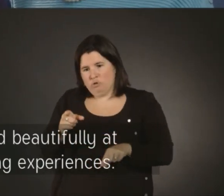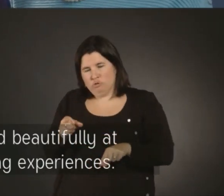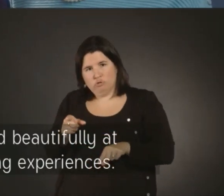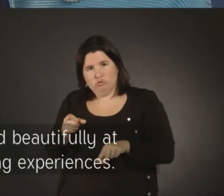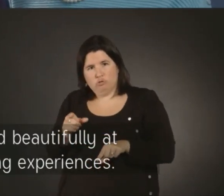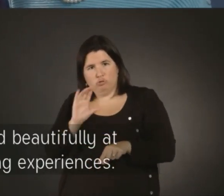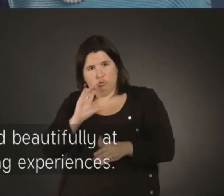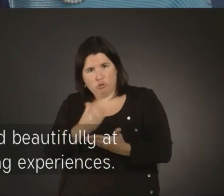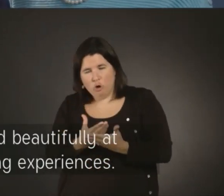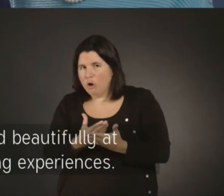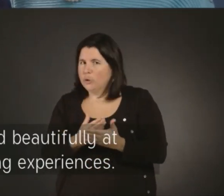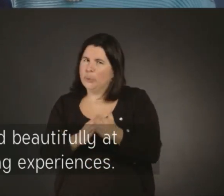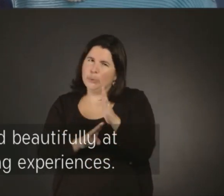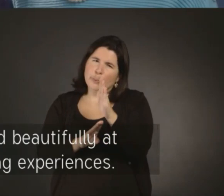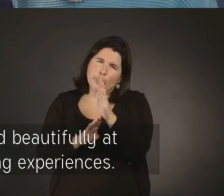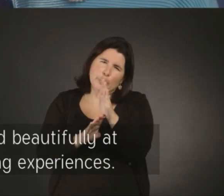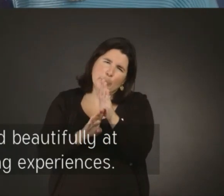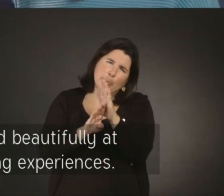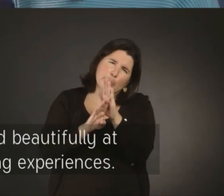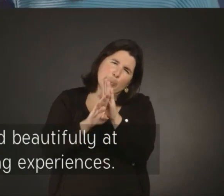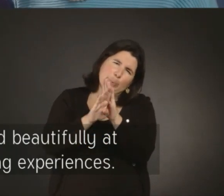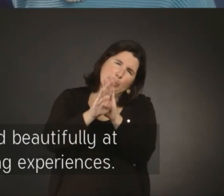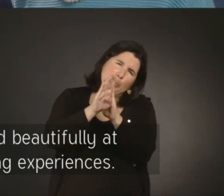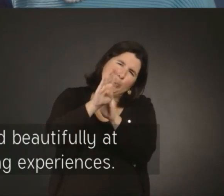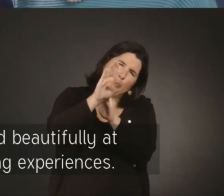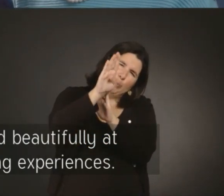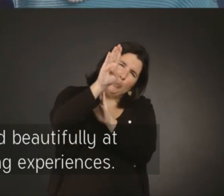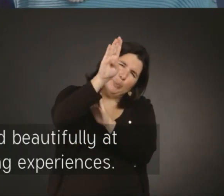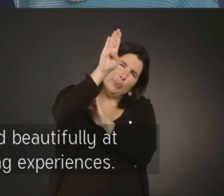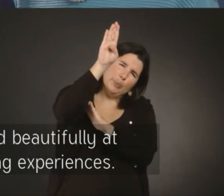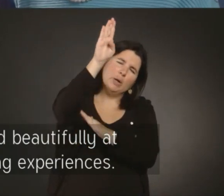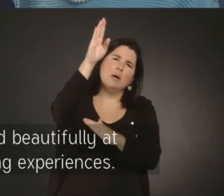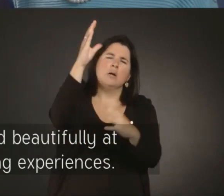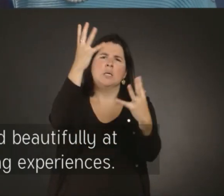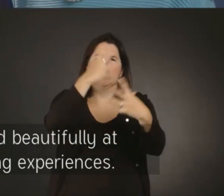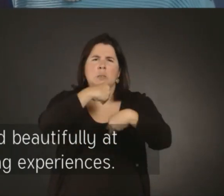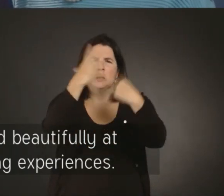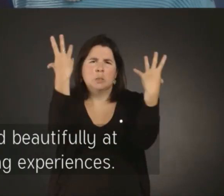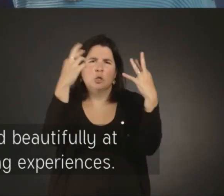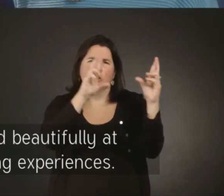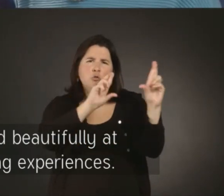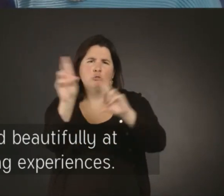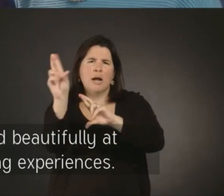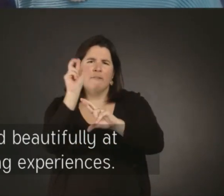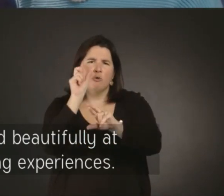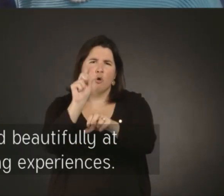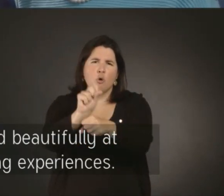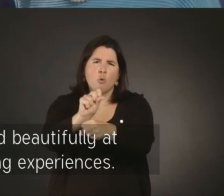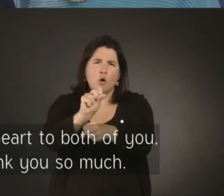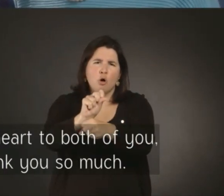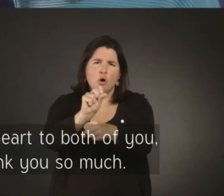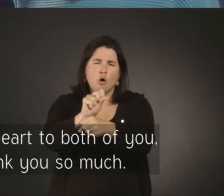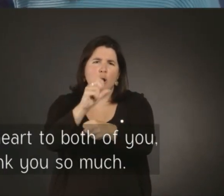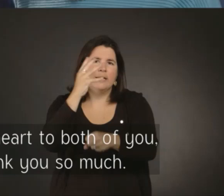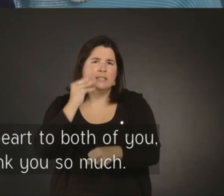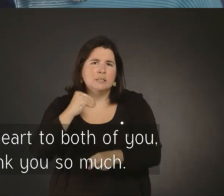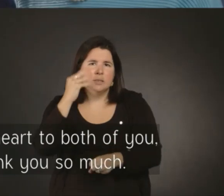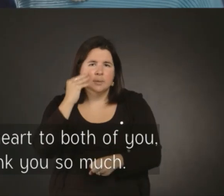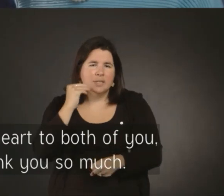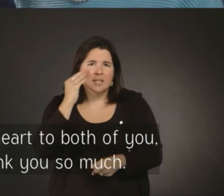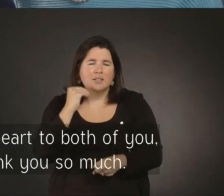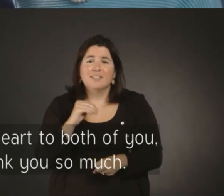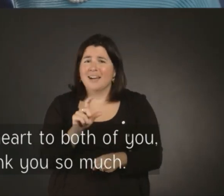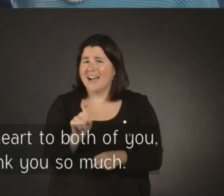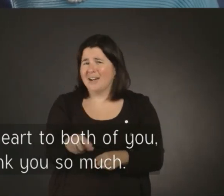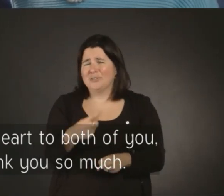beautifully at Lenore Rhine, and which prepared her for her working experiences. And I just